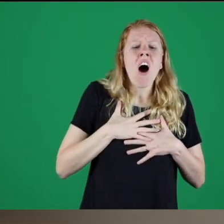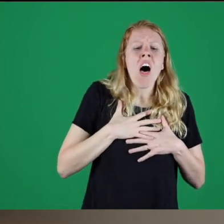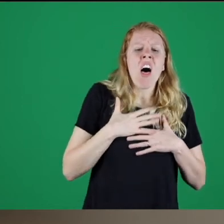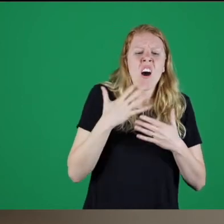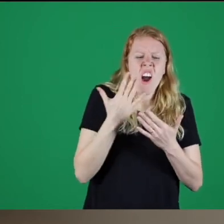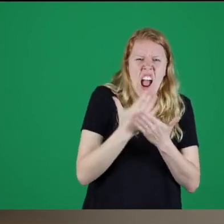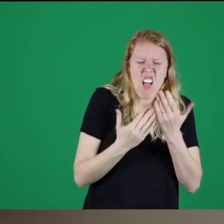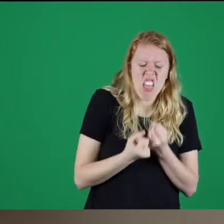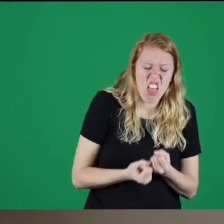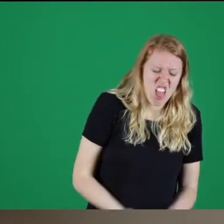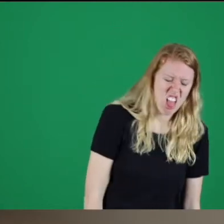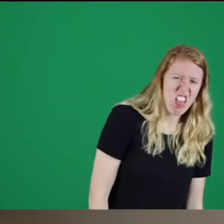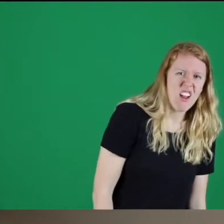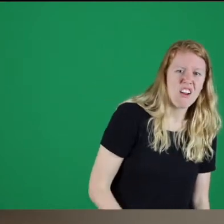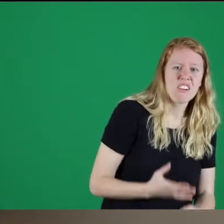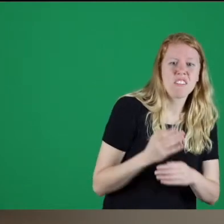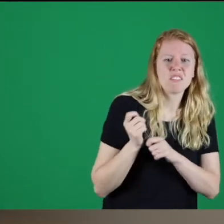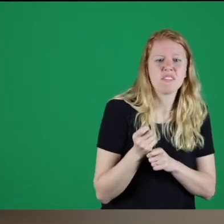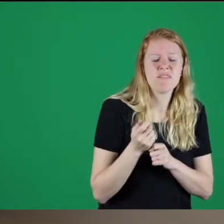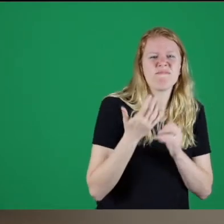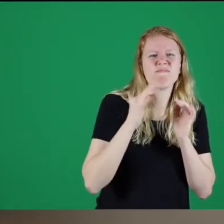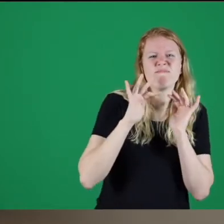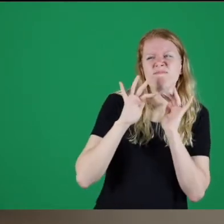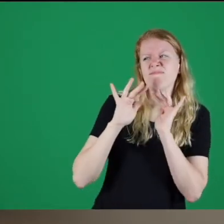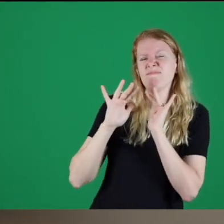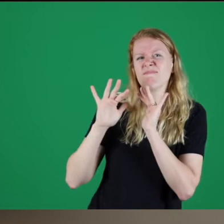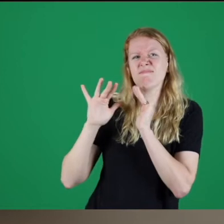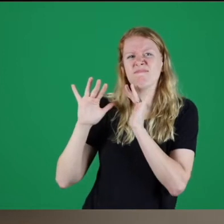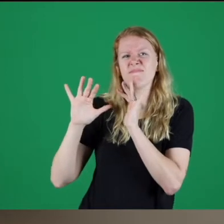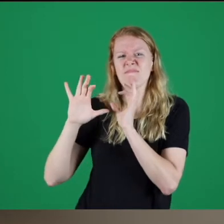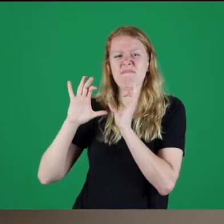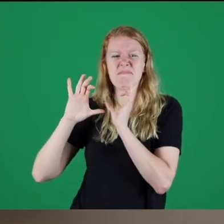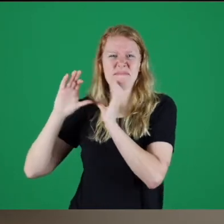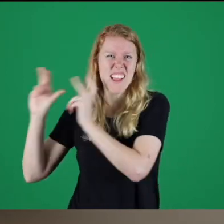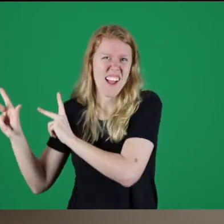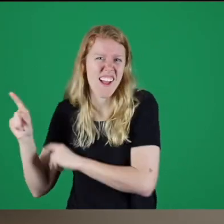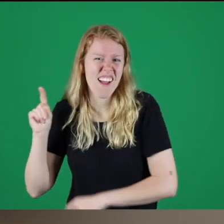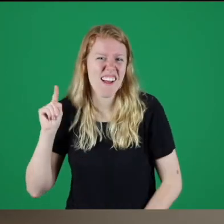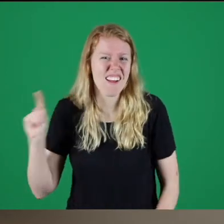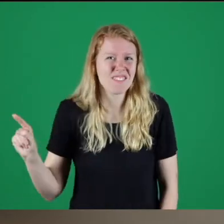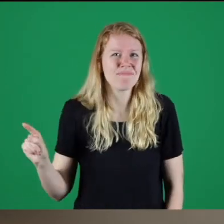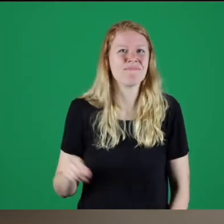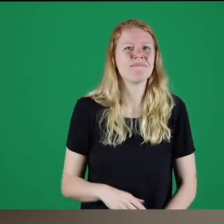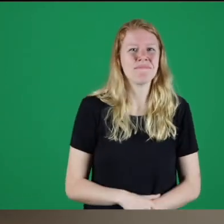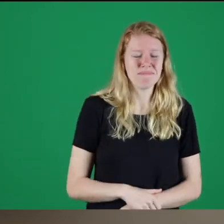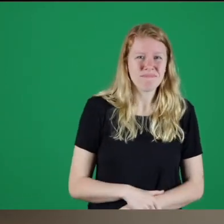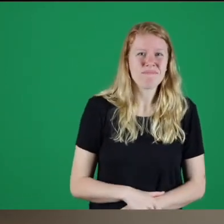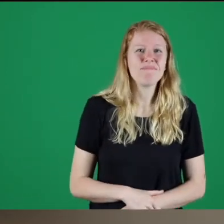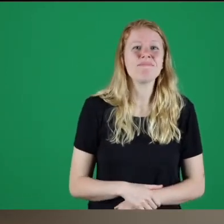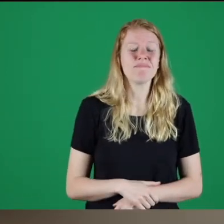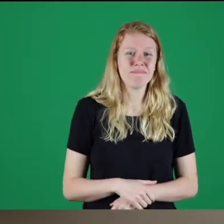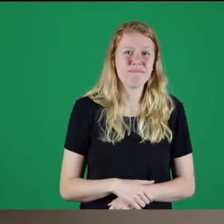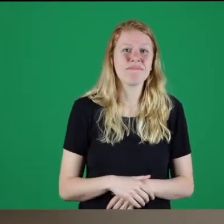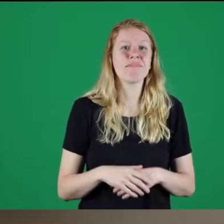dropped their axes and their saws, and they began walking back to the village. When the king saw them approaching the